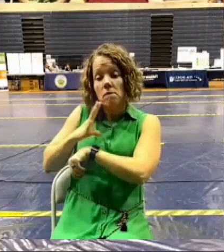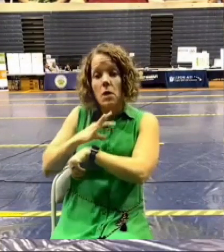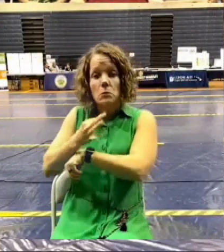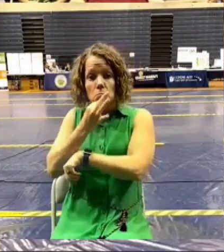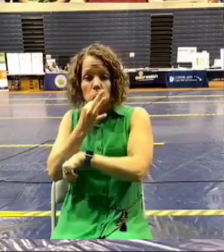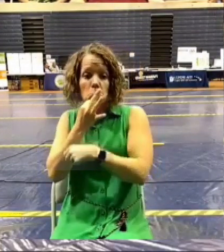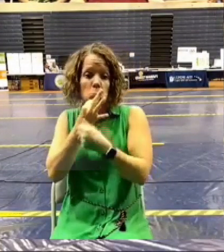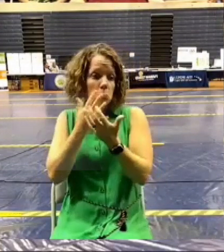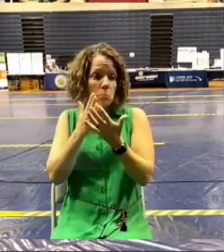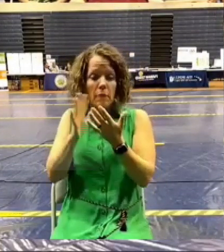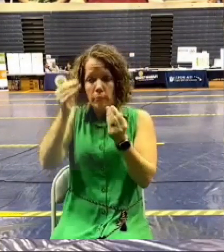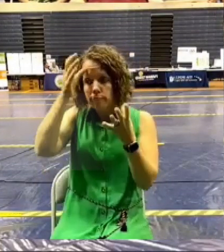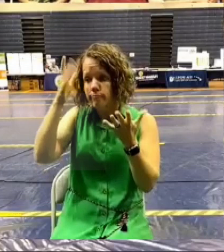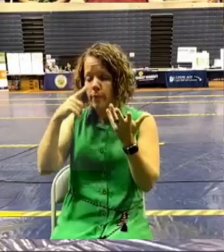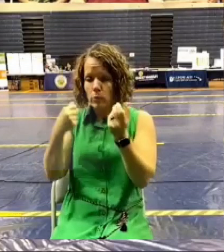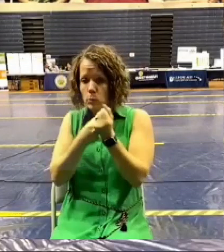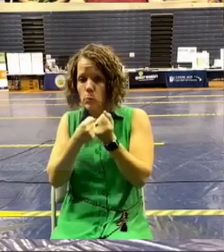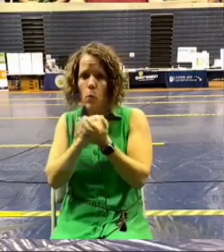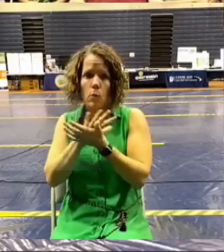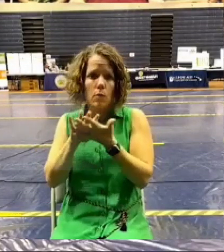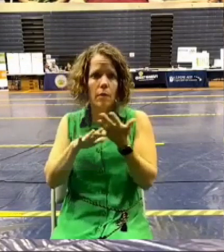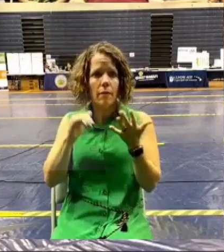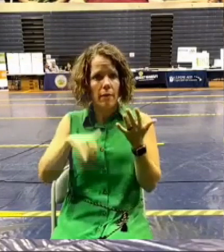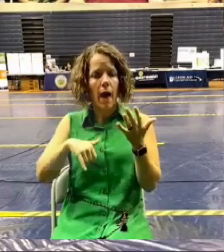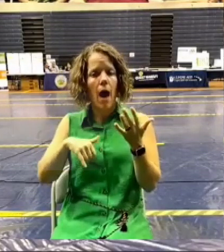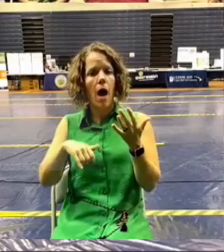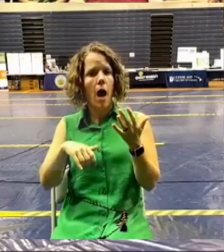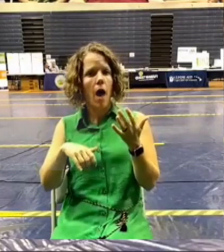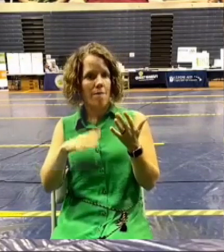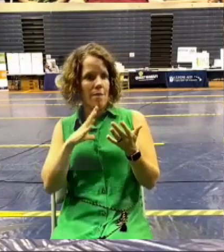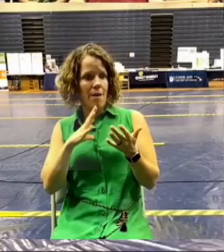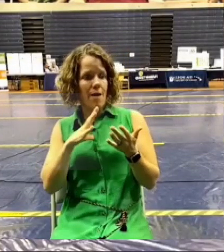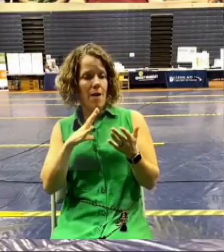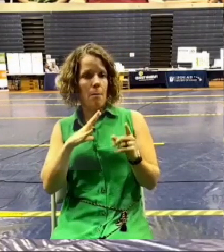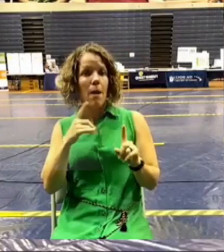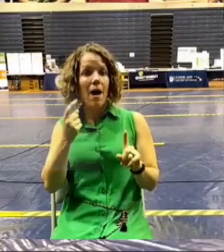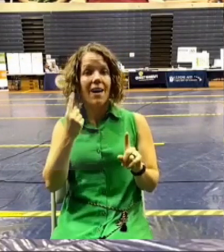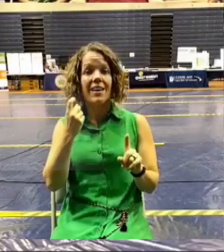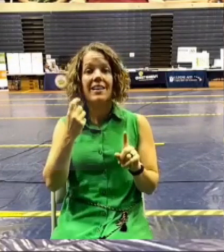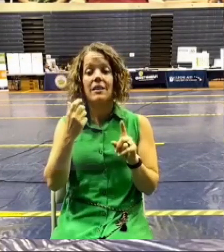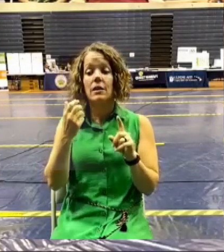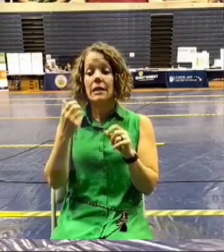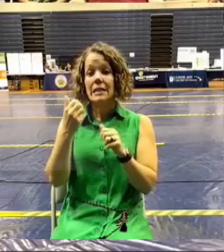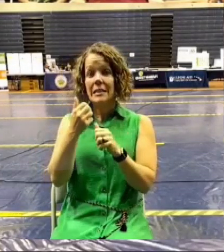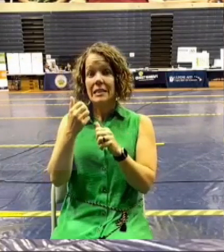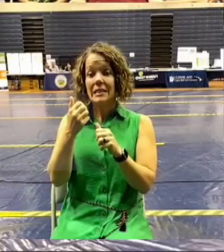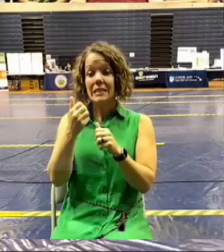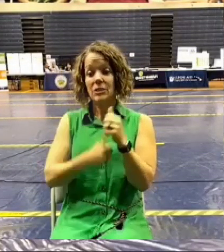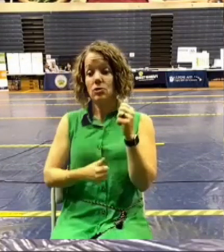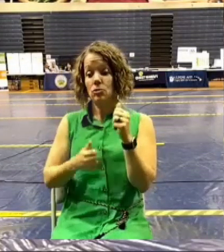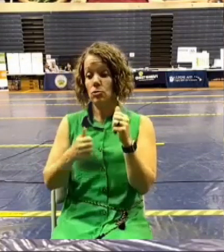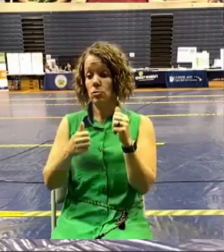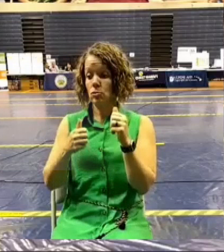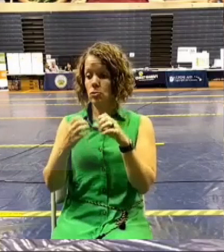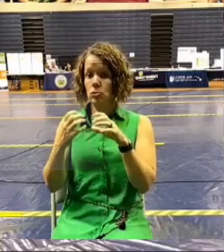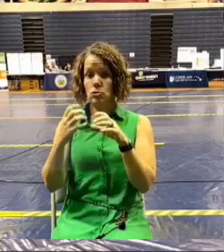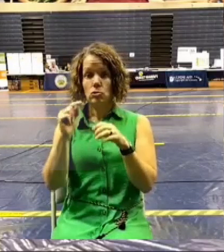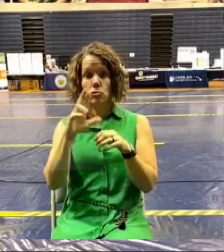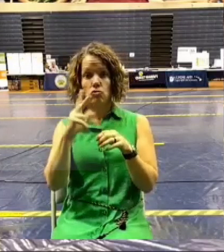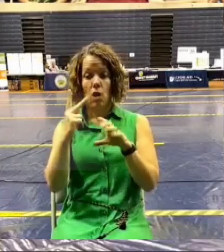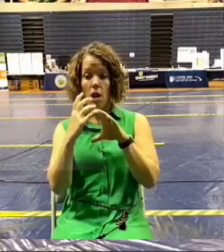can help with the tipping fees or the cost of each truckload that gets dumped in. They can help